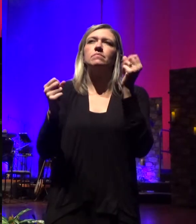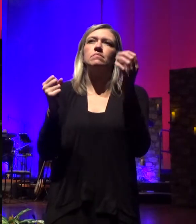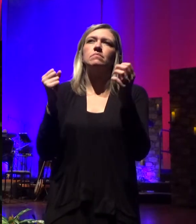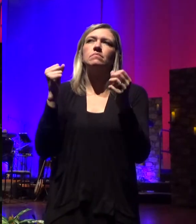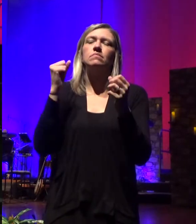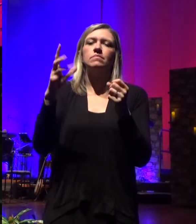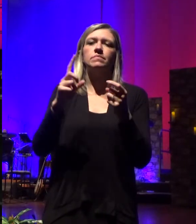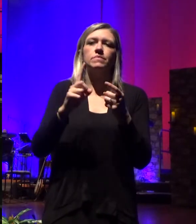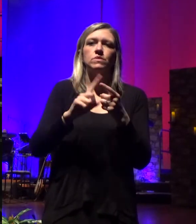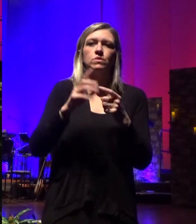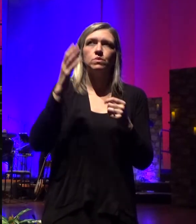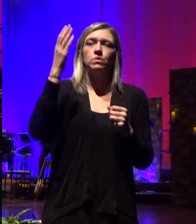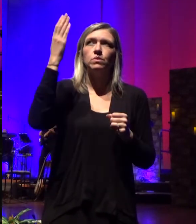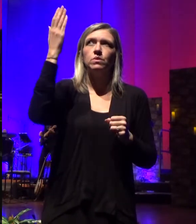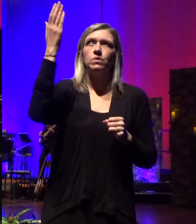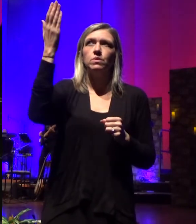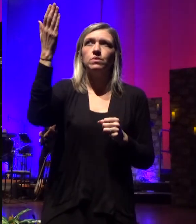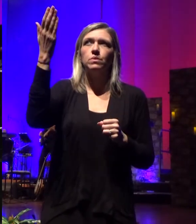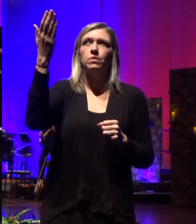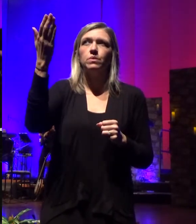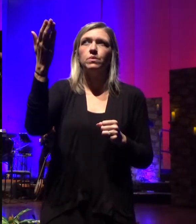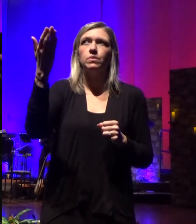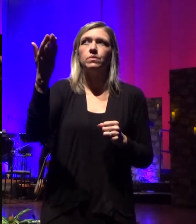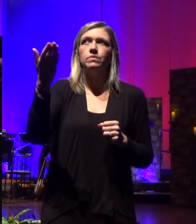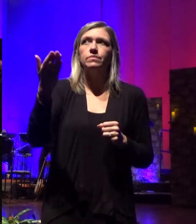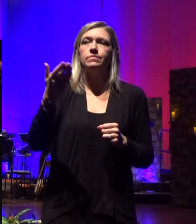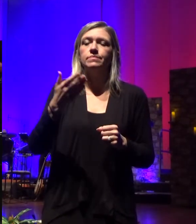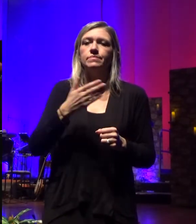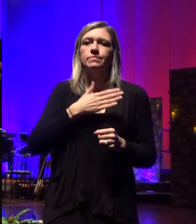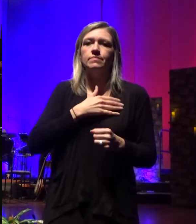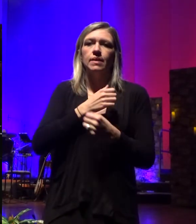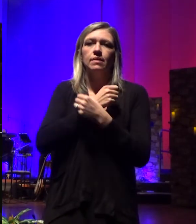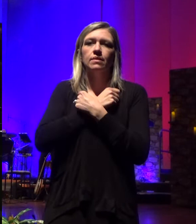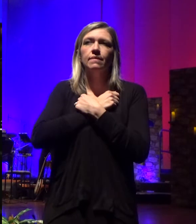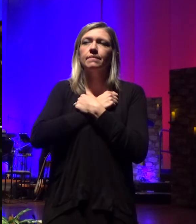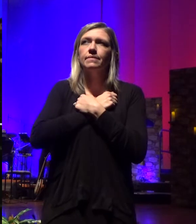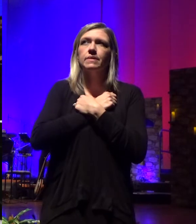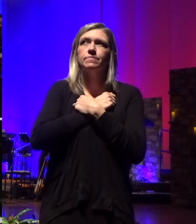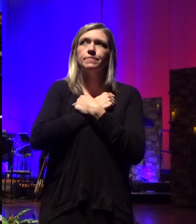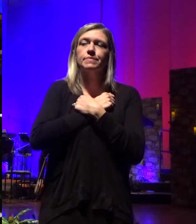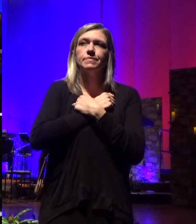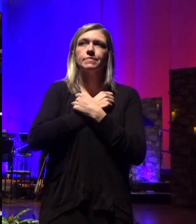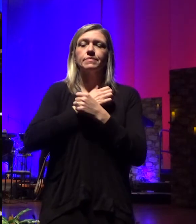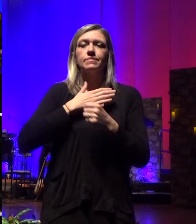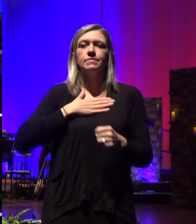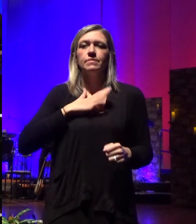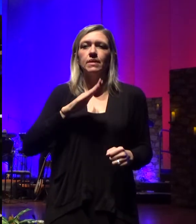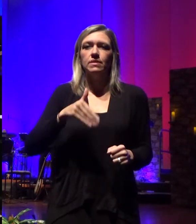to you. My love, my soul